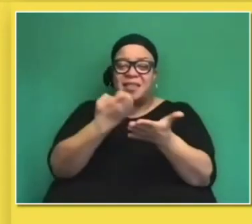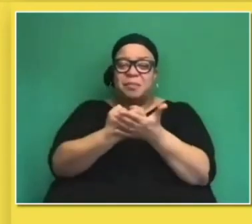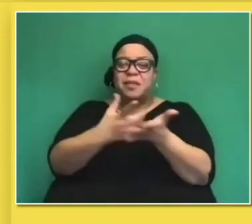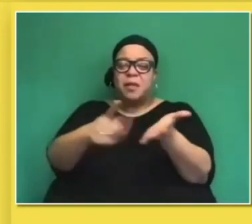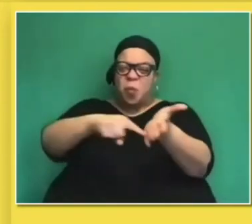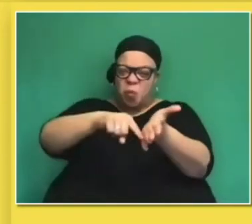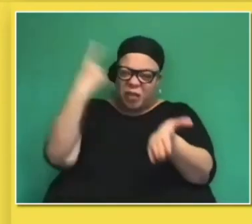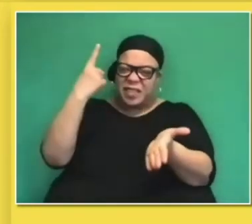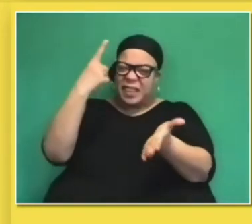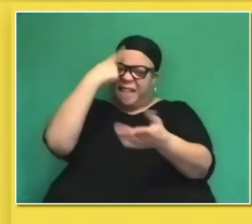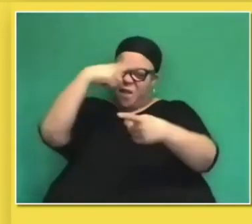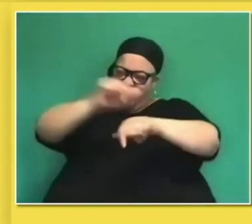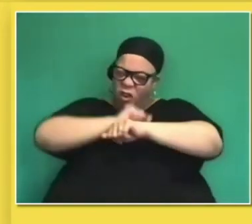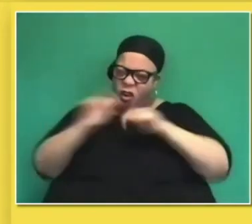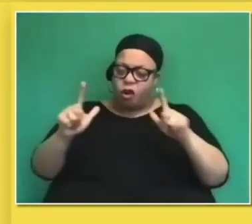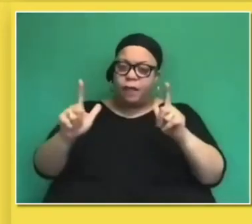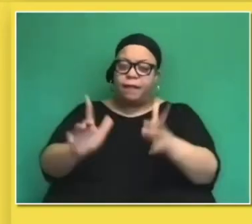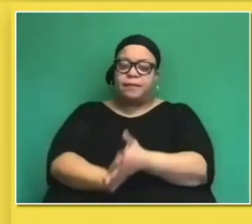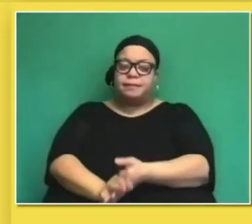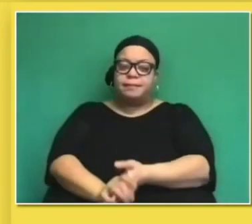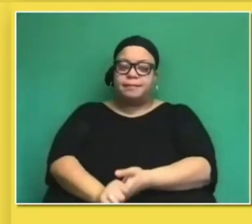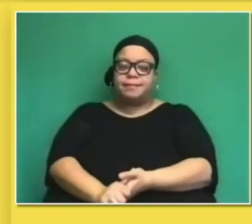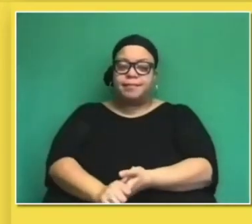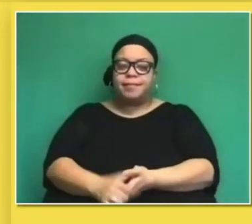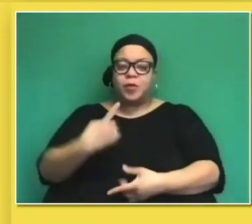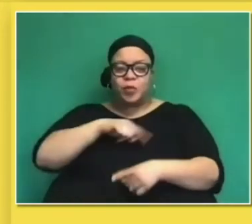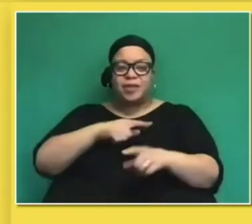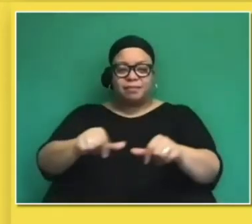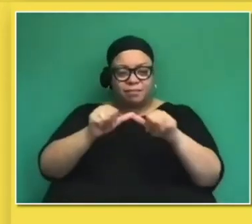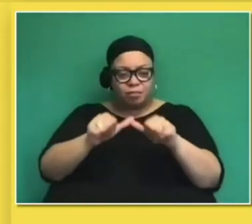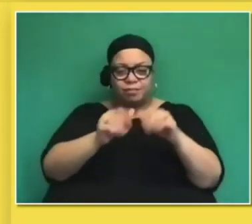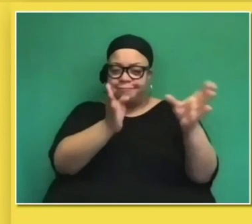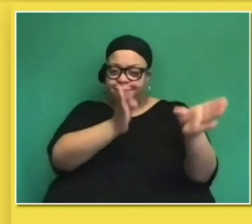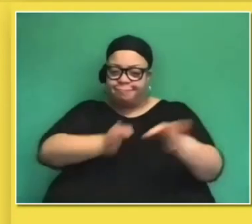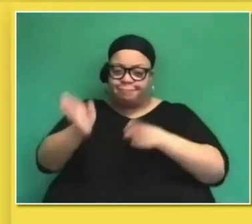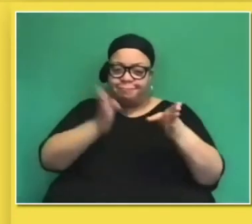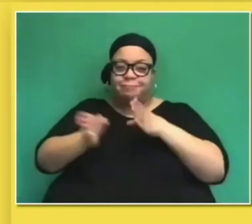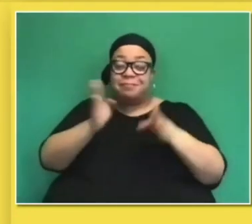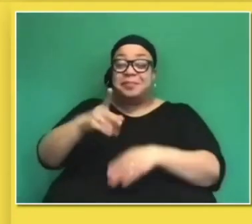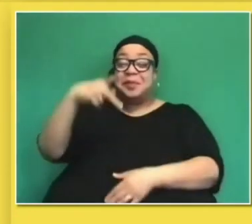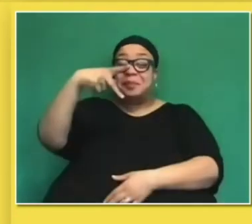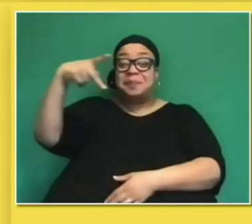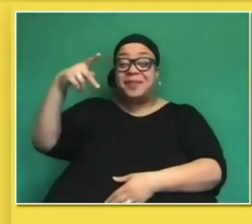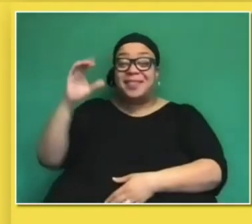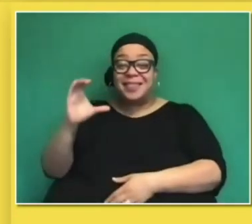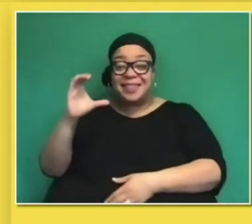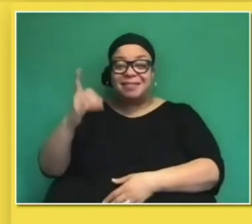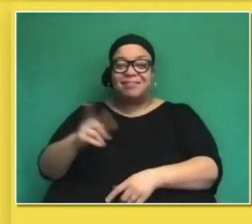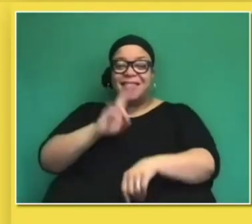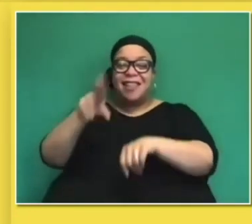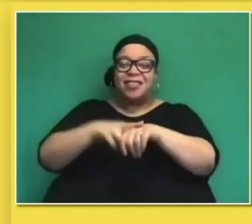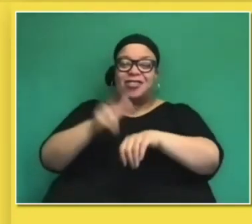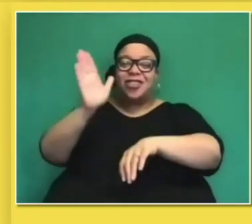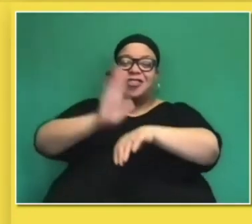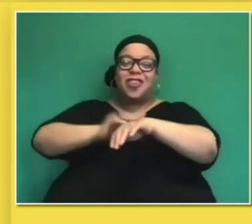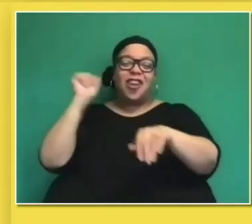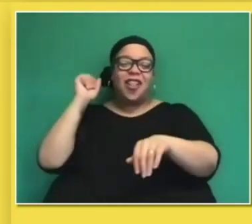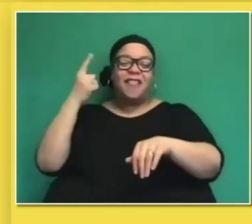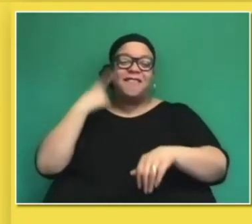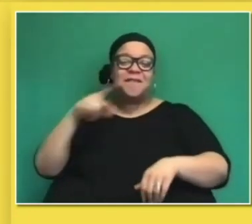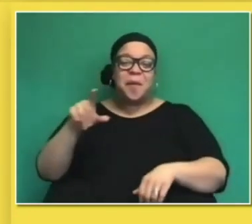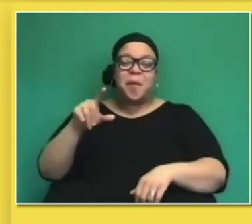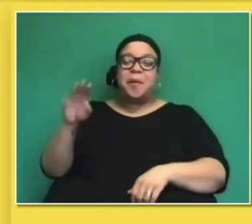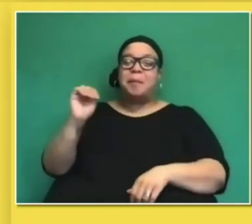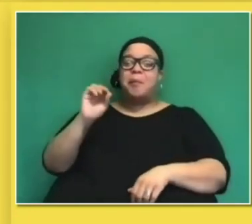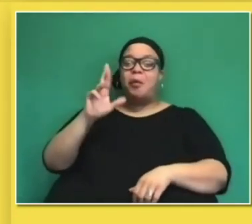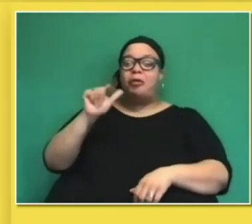caravans on Monday, November 16th, where we continue to push for a just stimulus package, where